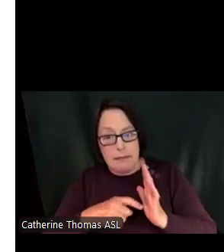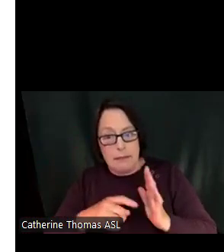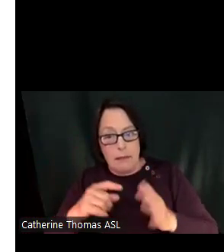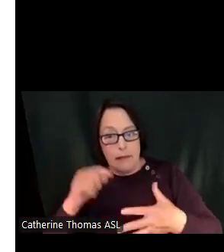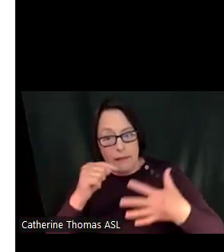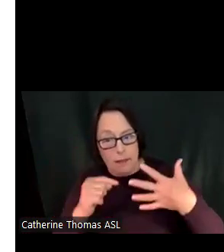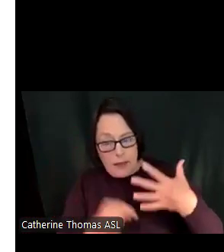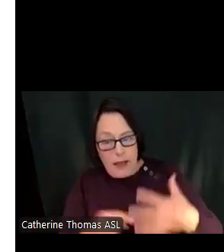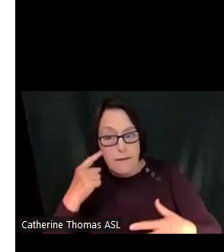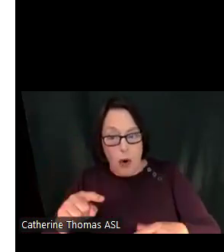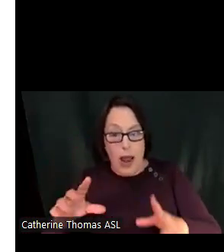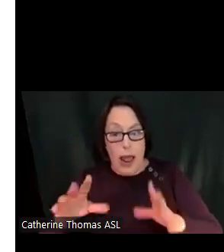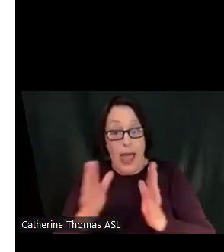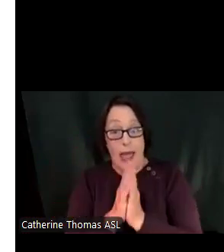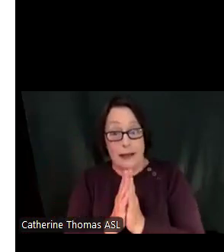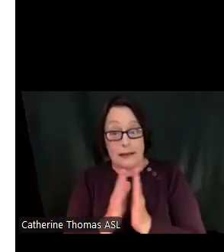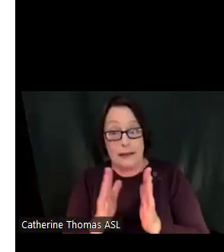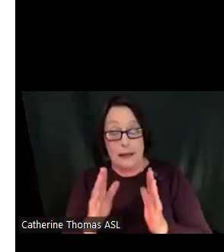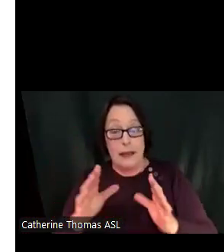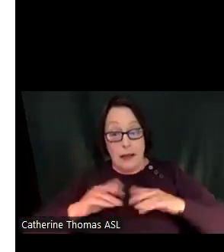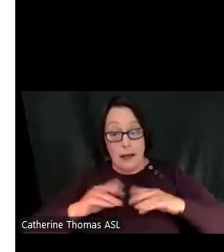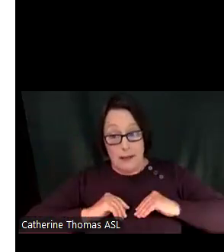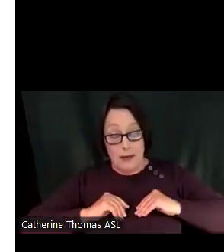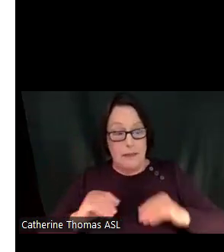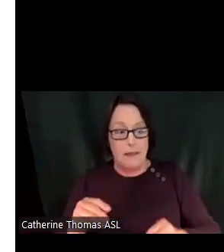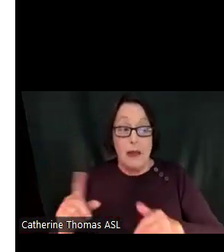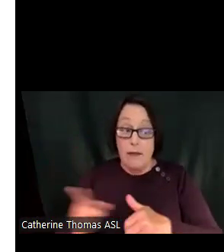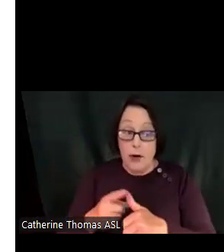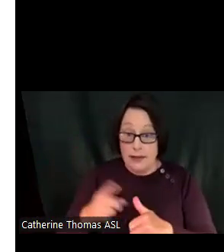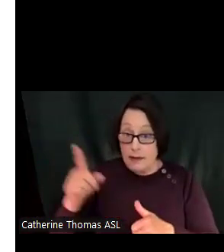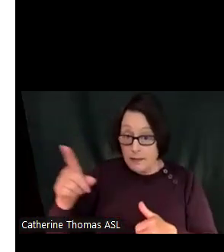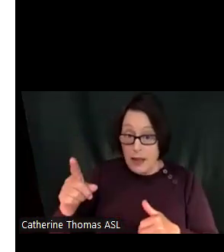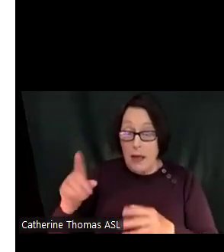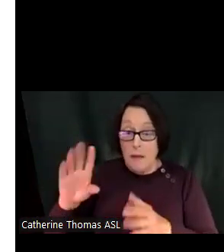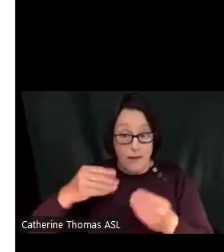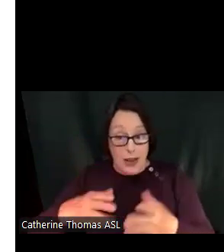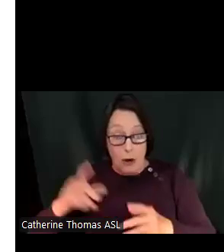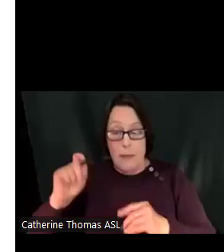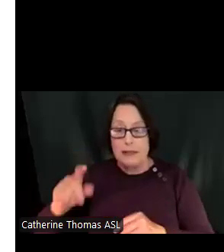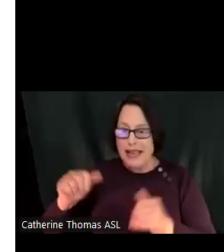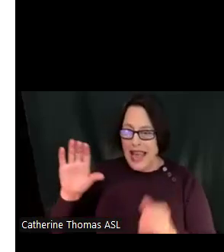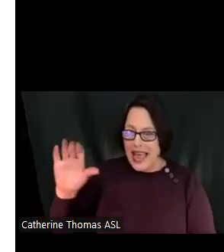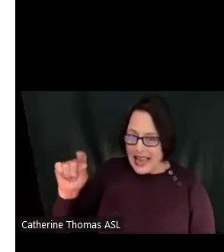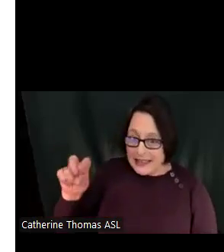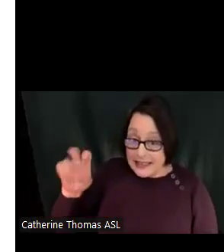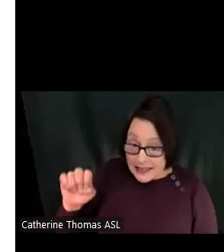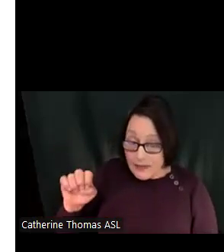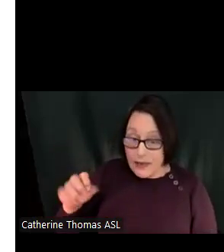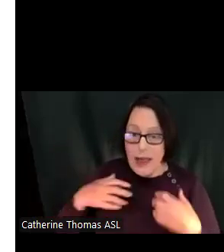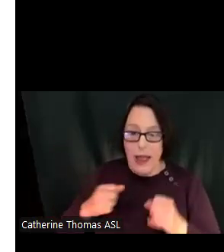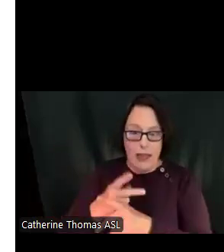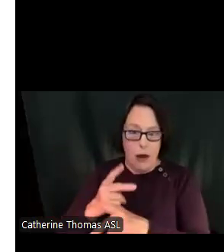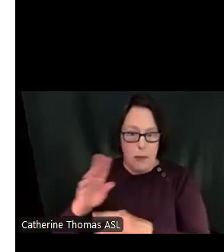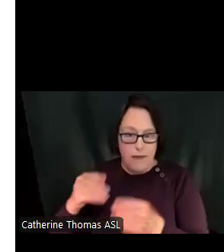to be accepted. The healthcare provider must be an active Medicaid provider. The ability to secure